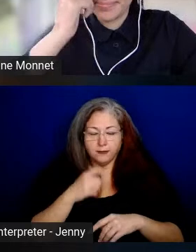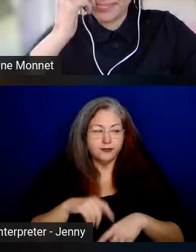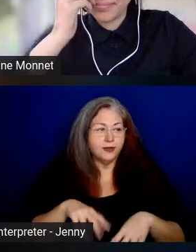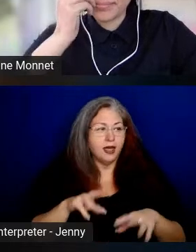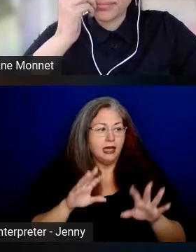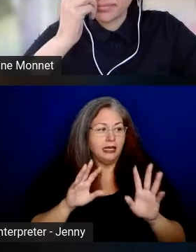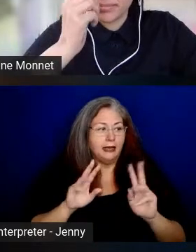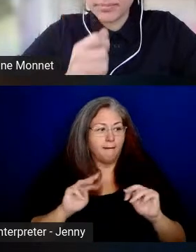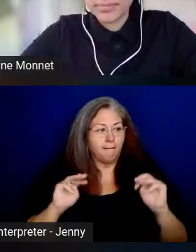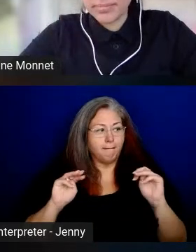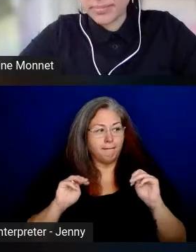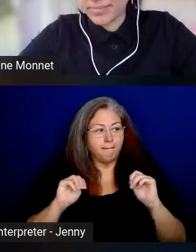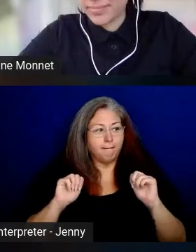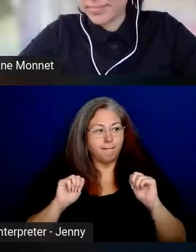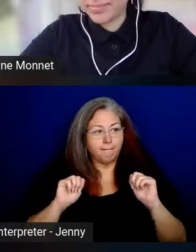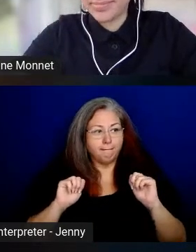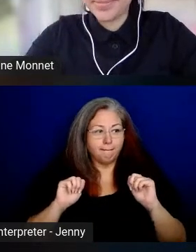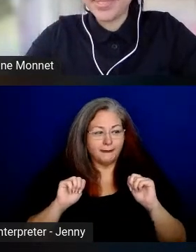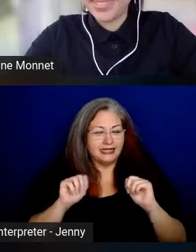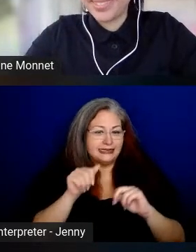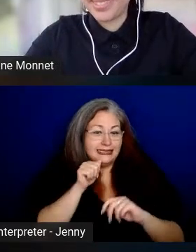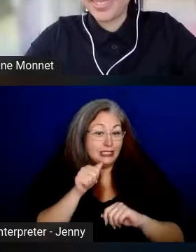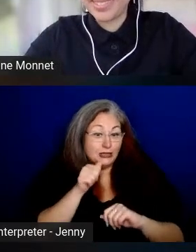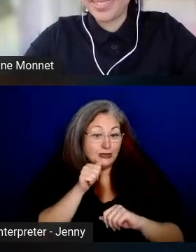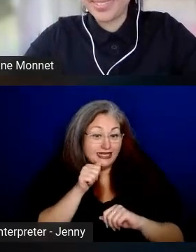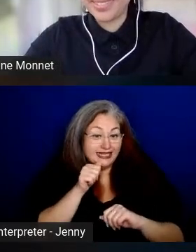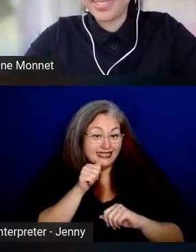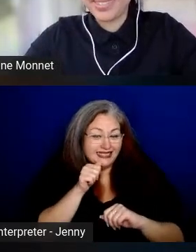That is a secret, I want to say.